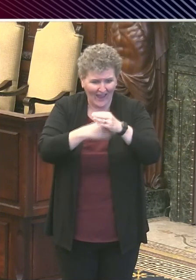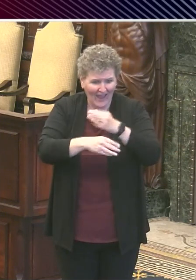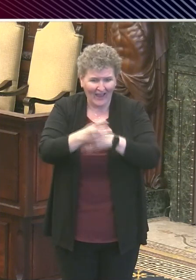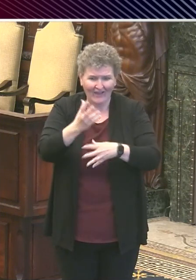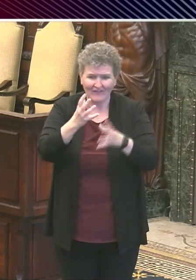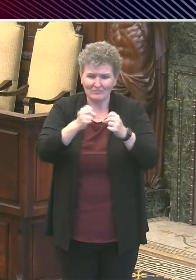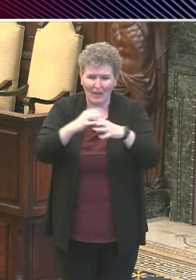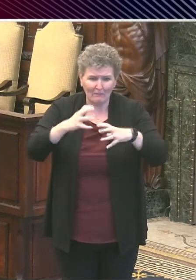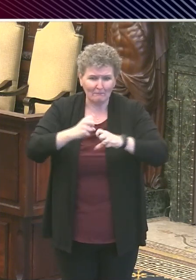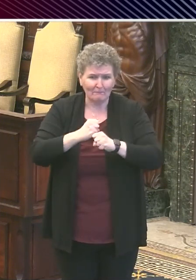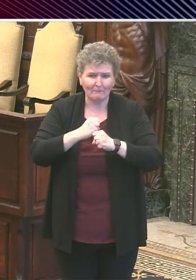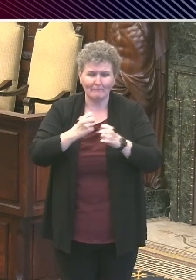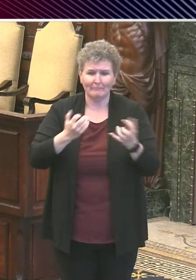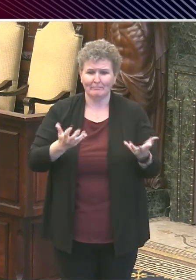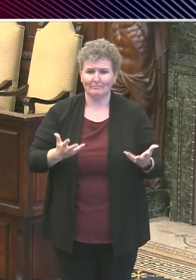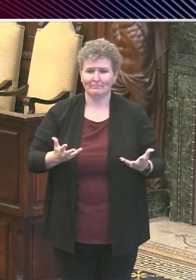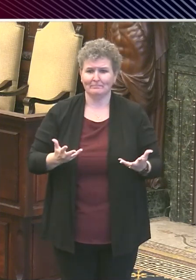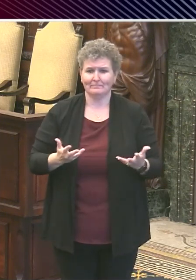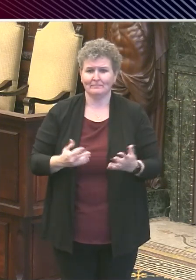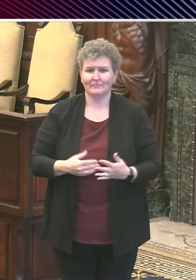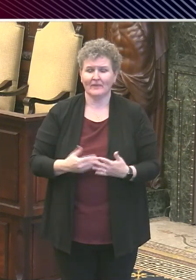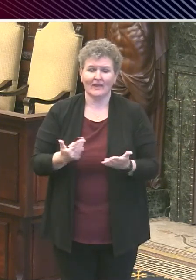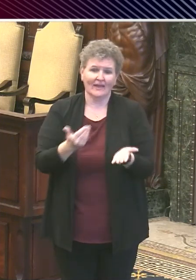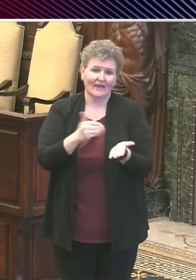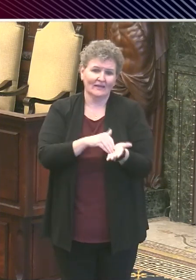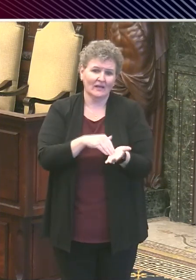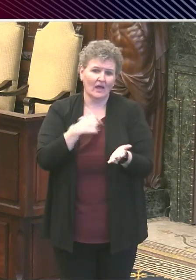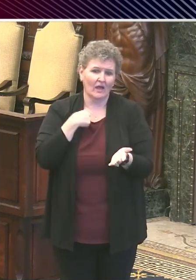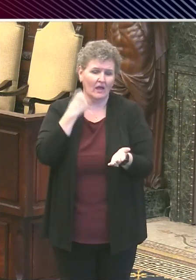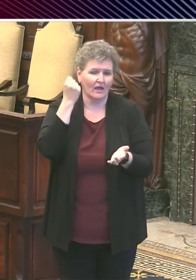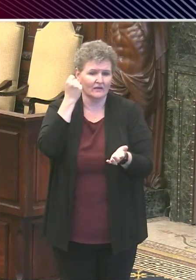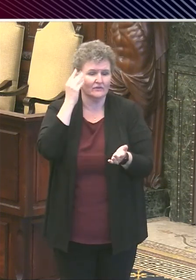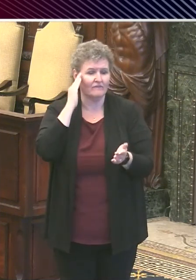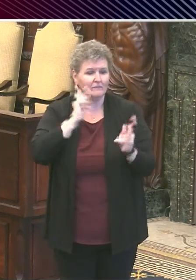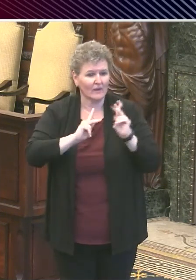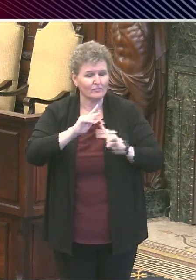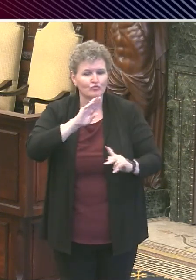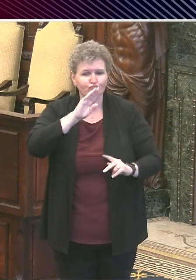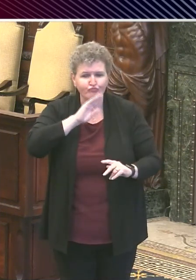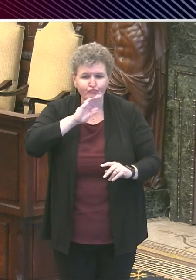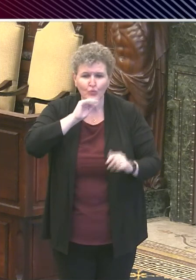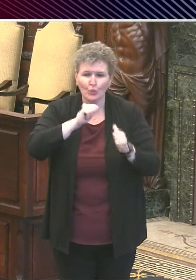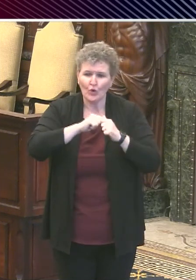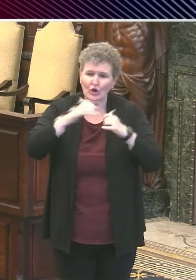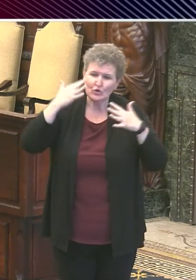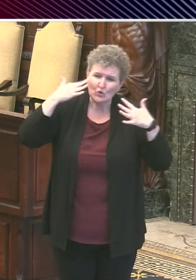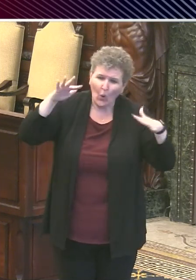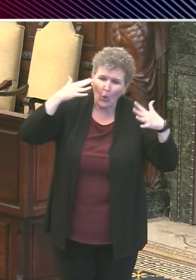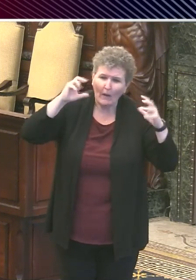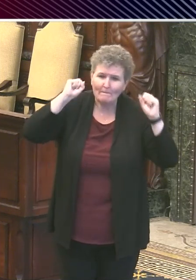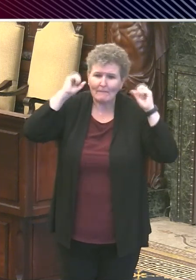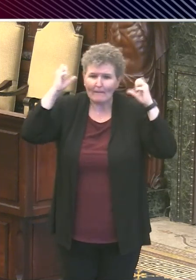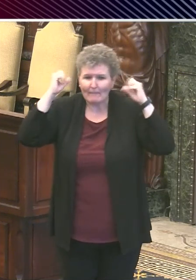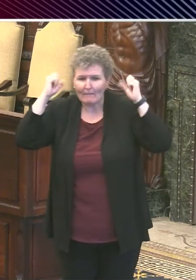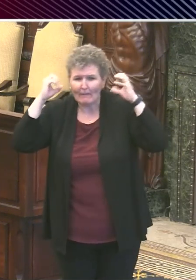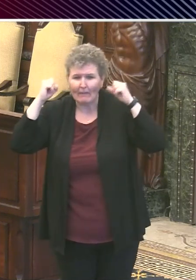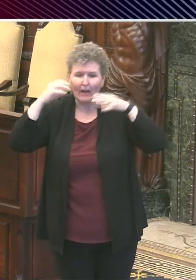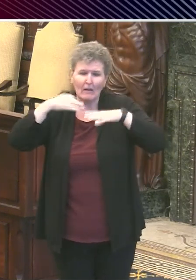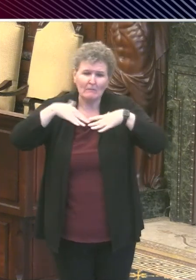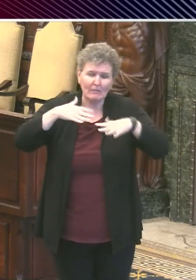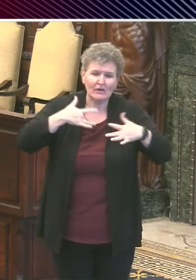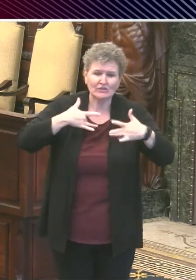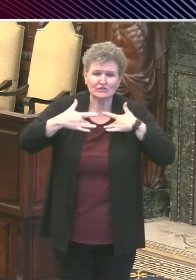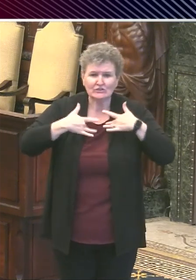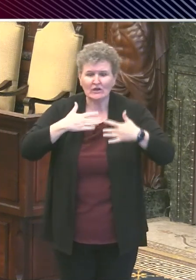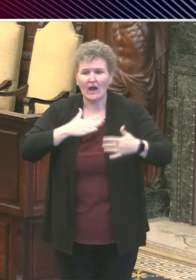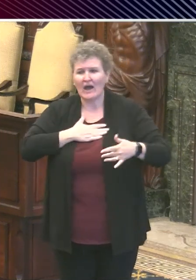professionals. Again, while I understand people's frustration with the noise, and I understand people's concern and upsetment with the poor